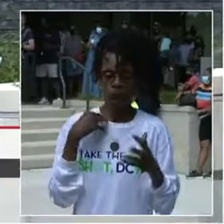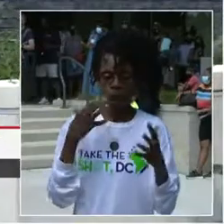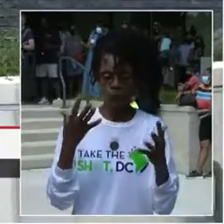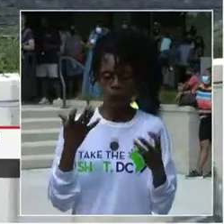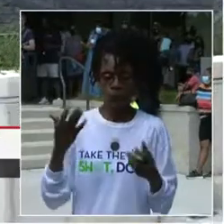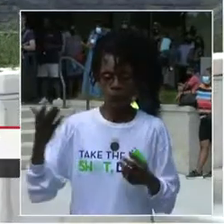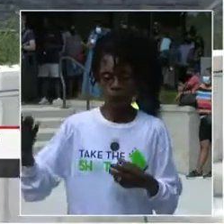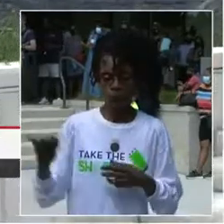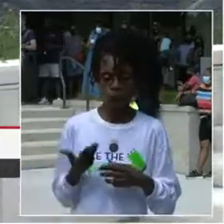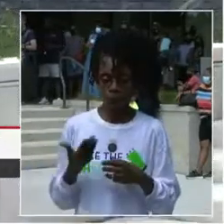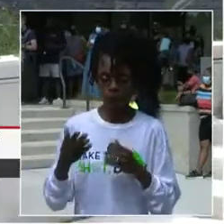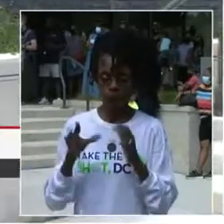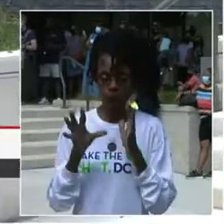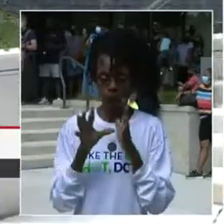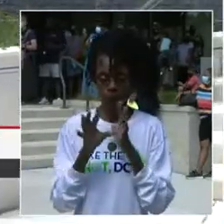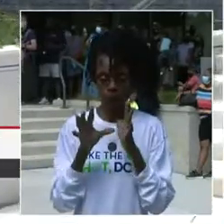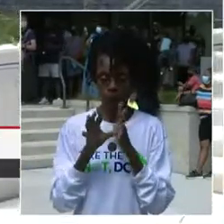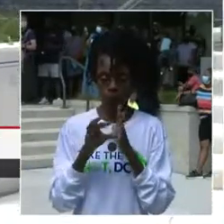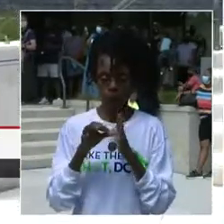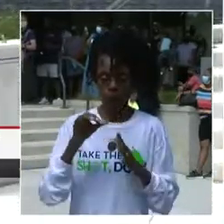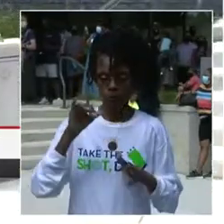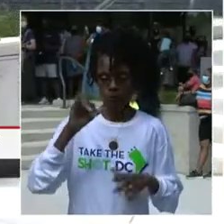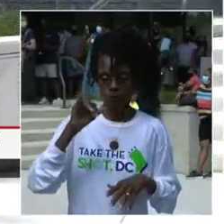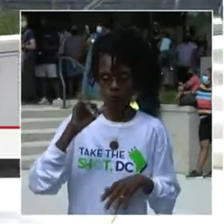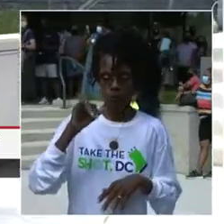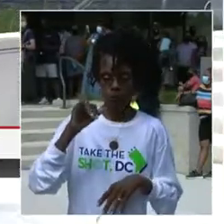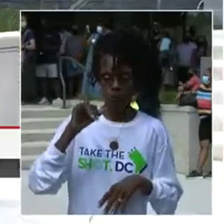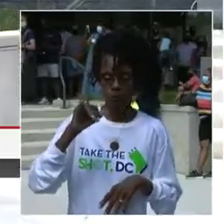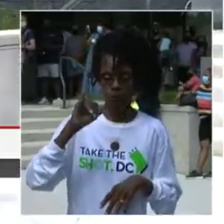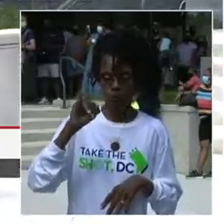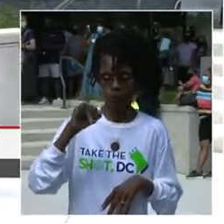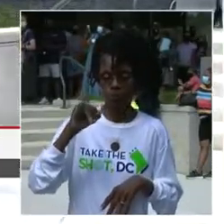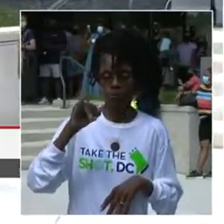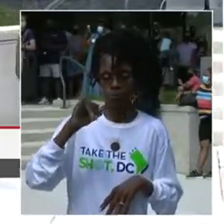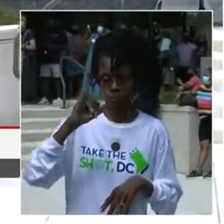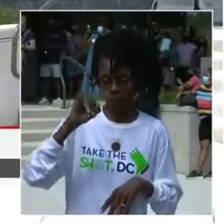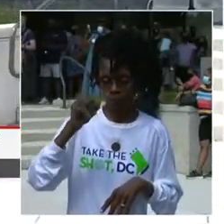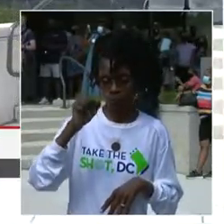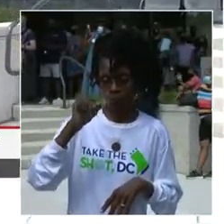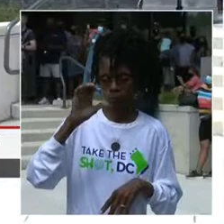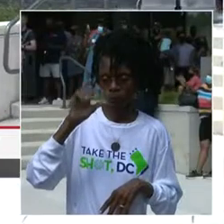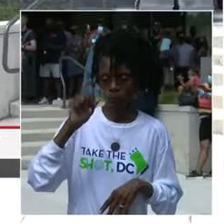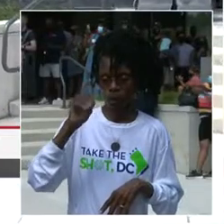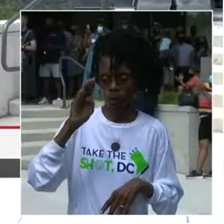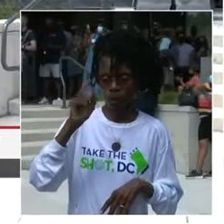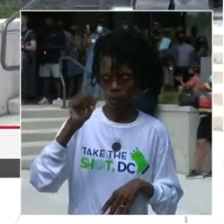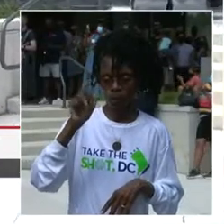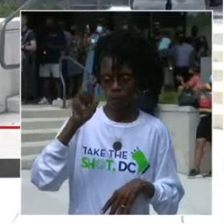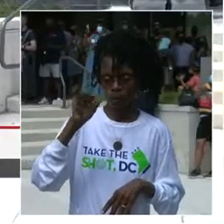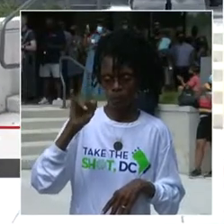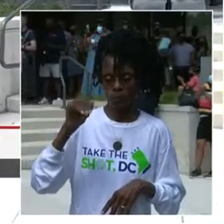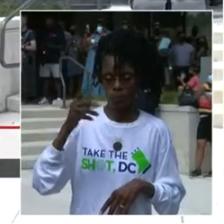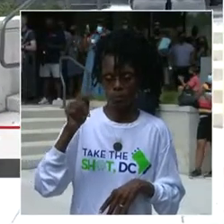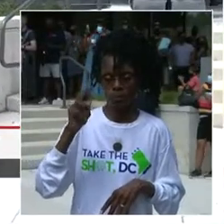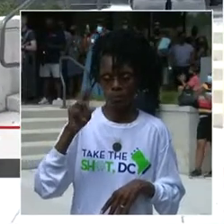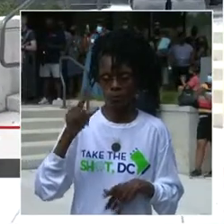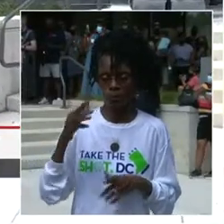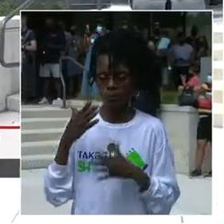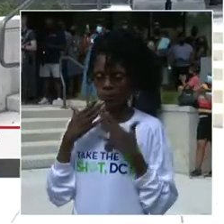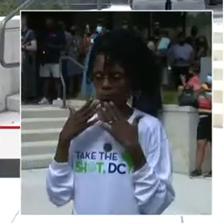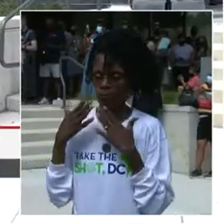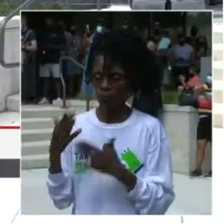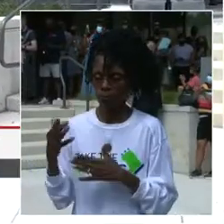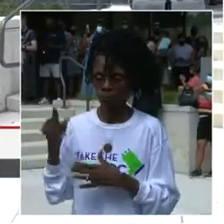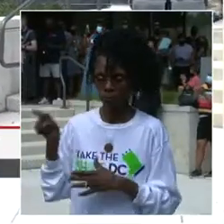seniors, Jabari Paul. He will come and introduce the mayor. Thank you again. Thank you so much. Thank you, everyone.